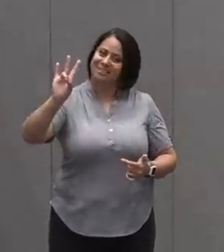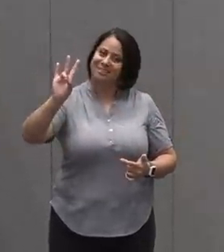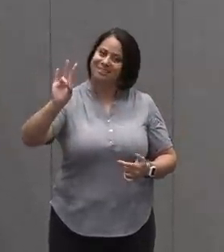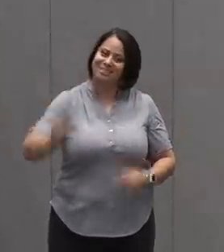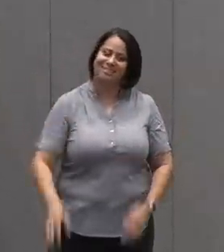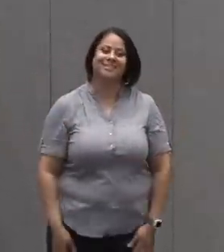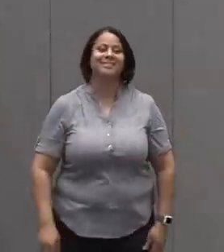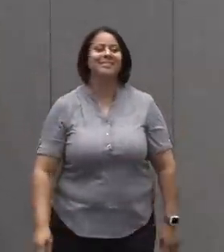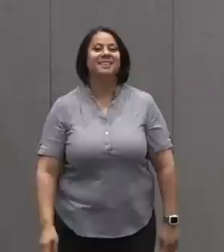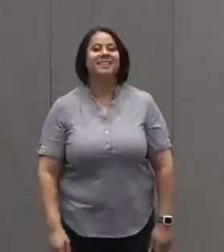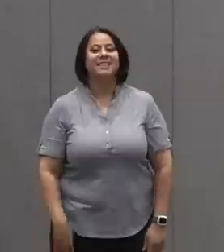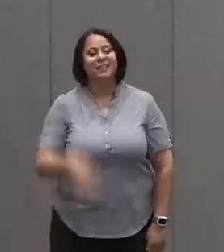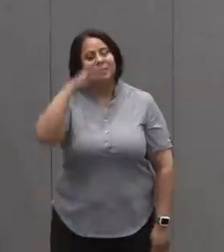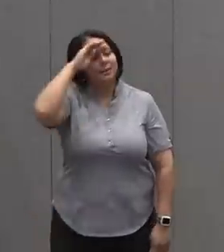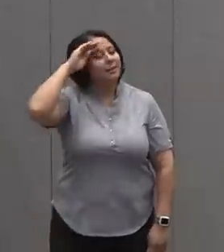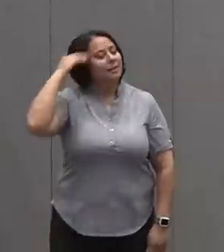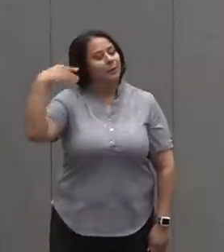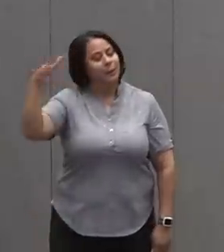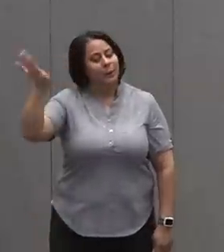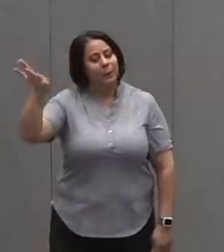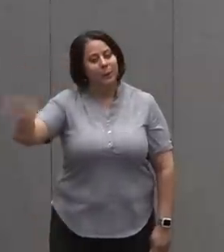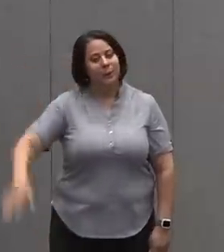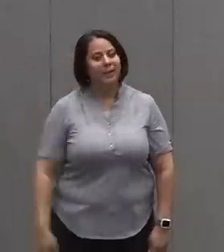1,367. Wow.